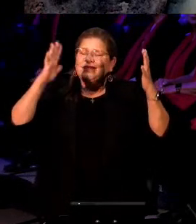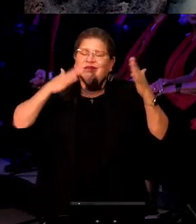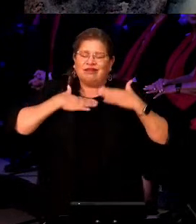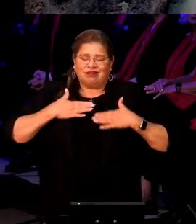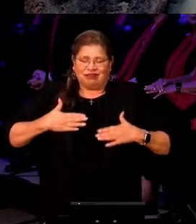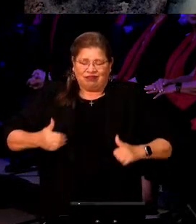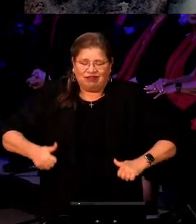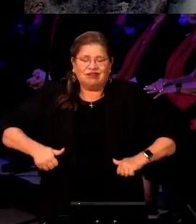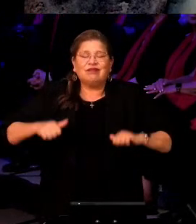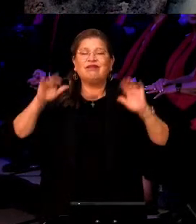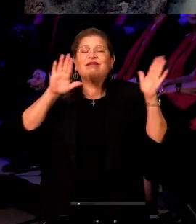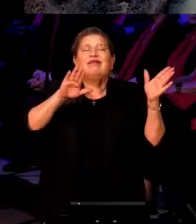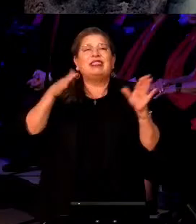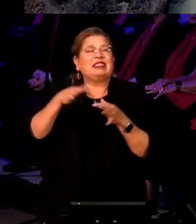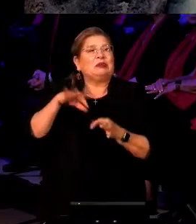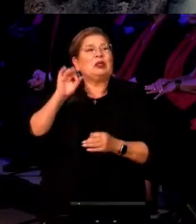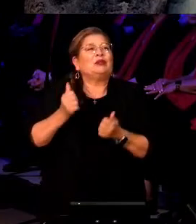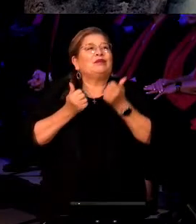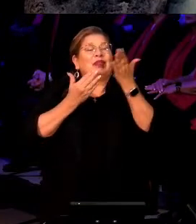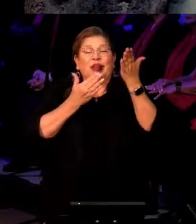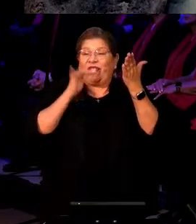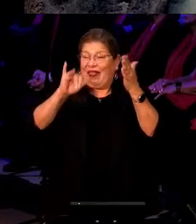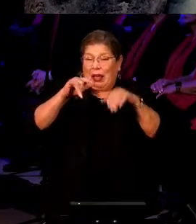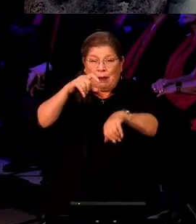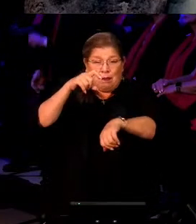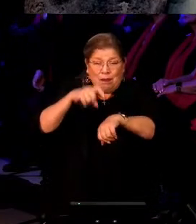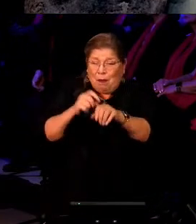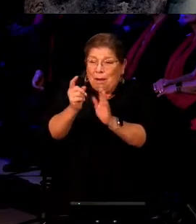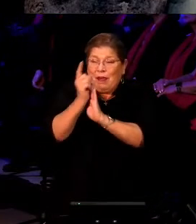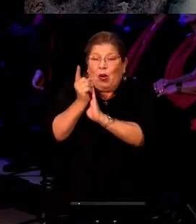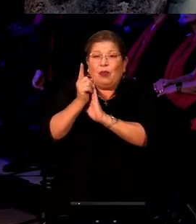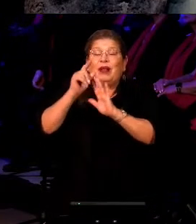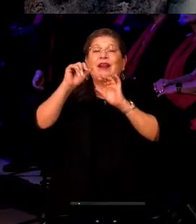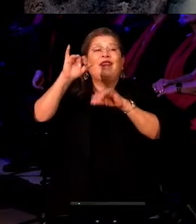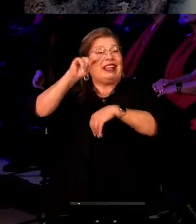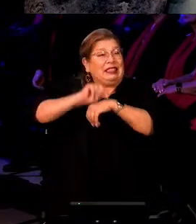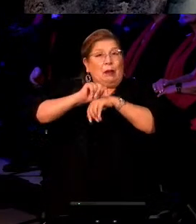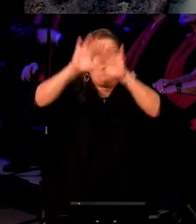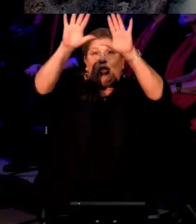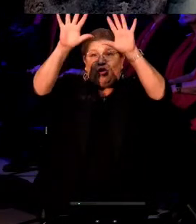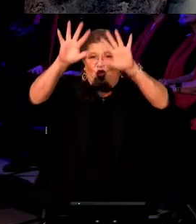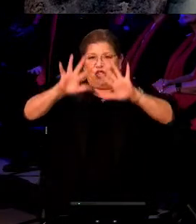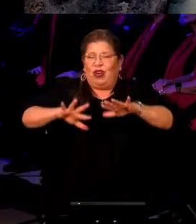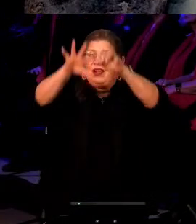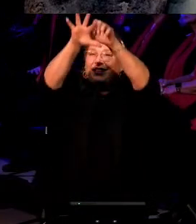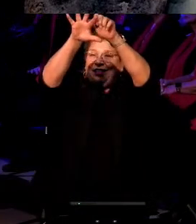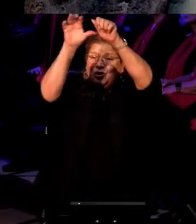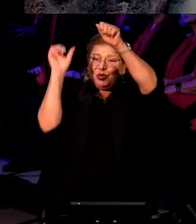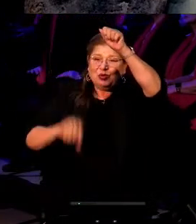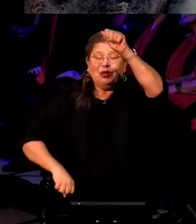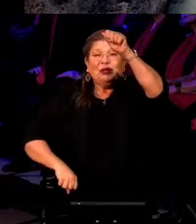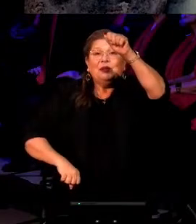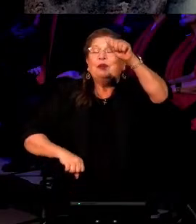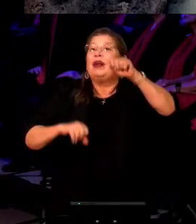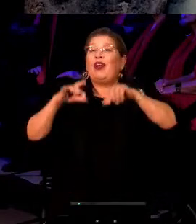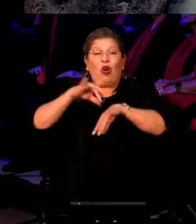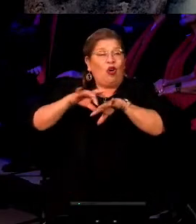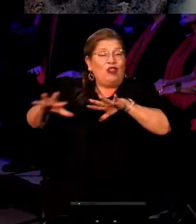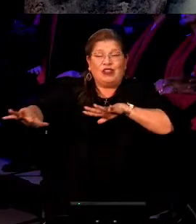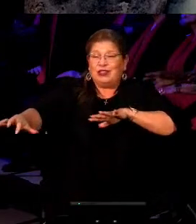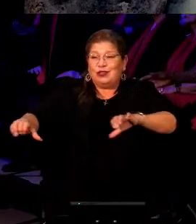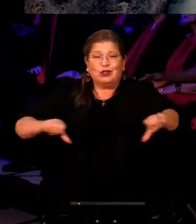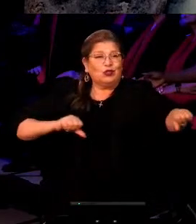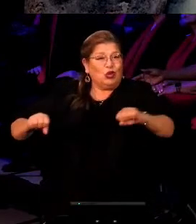At that moment, the curtain of the temple was torn in two from top to bottom. The earth shook,